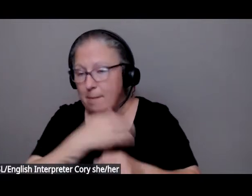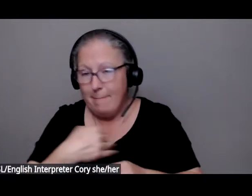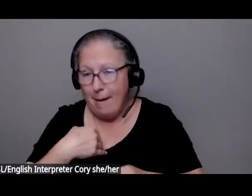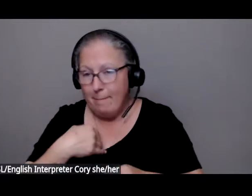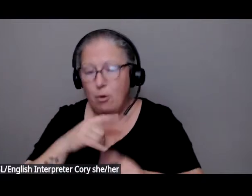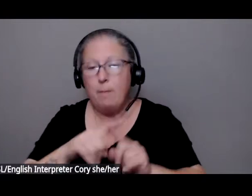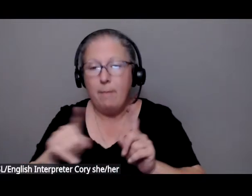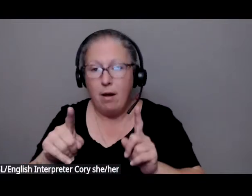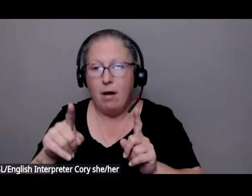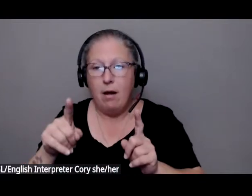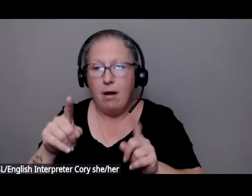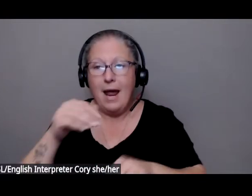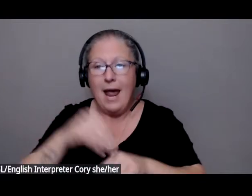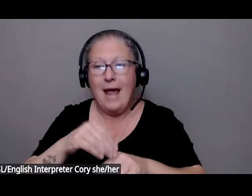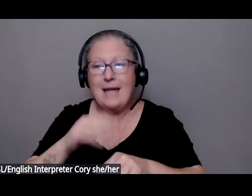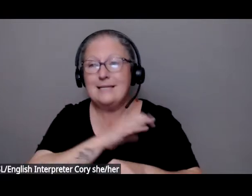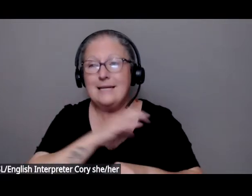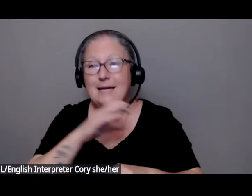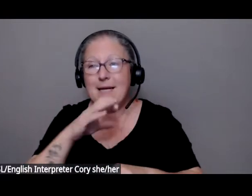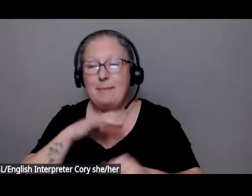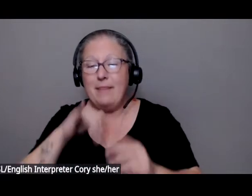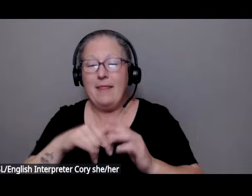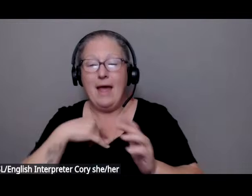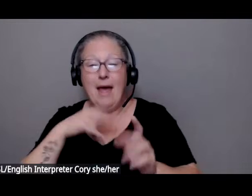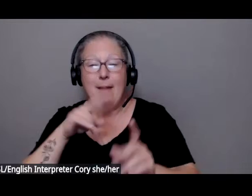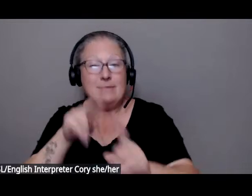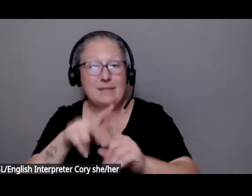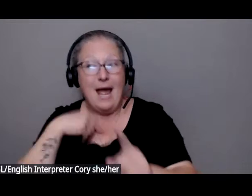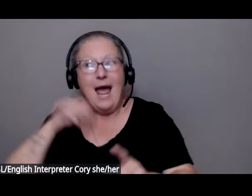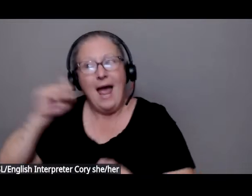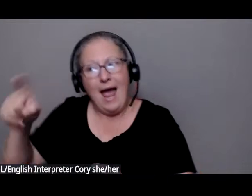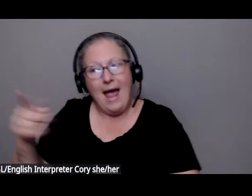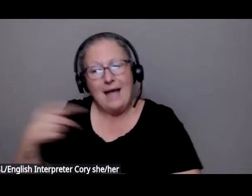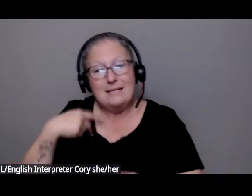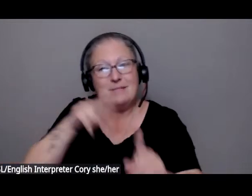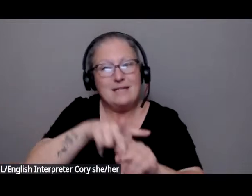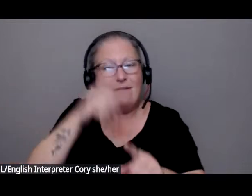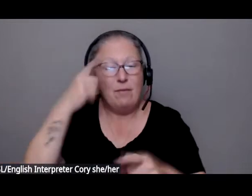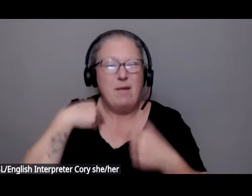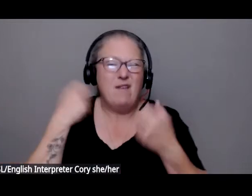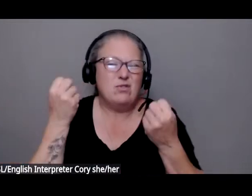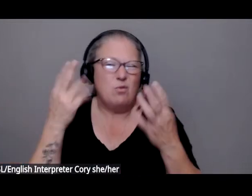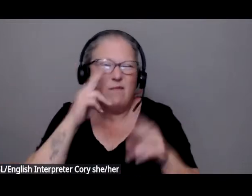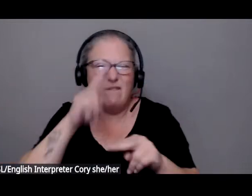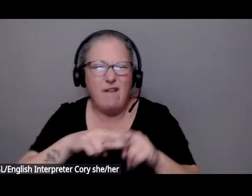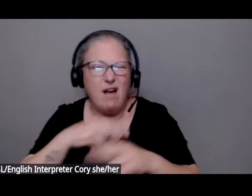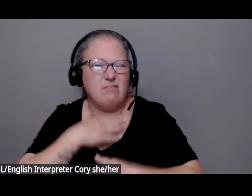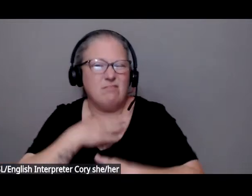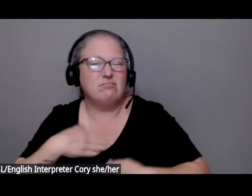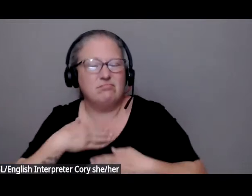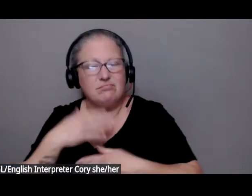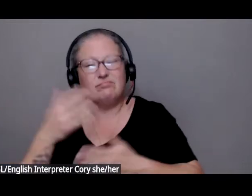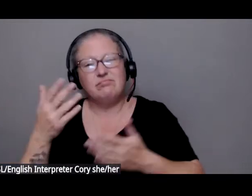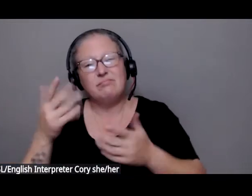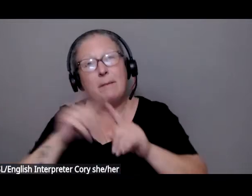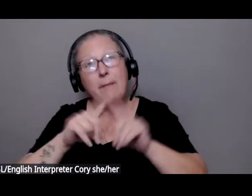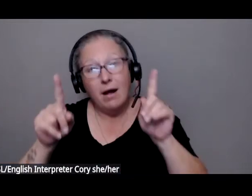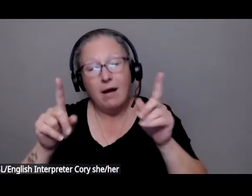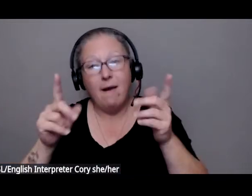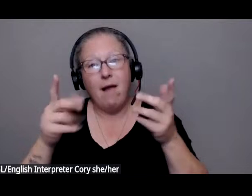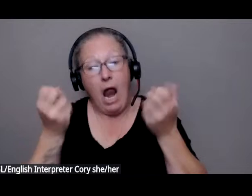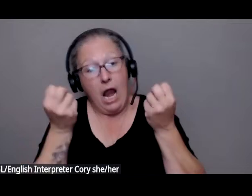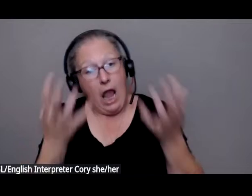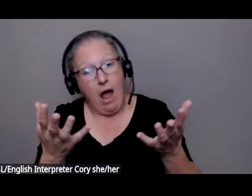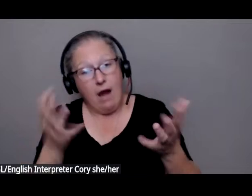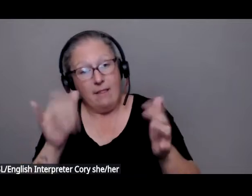committee, but that's the committee that I'm assigned to. And I asked to be assigned to that because we have so much fun. However, a lot of it,